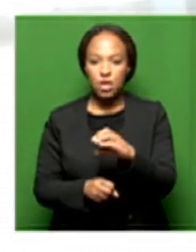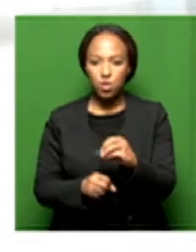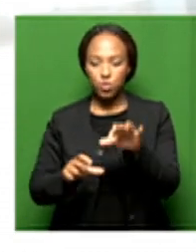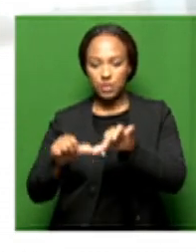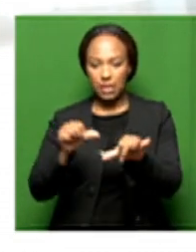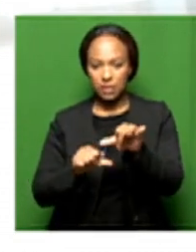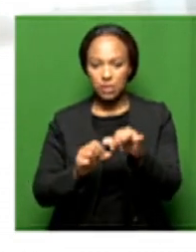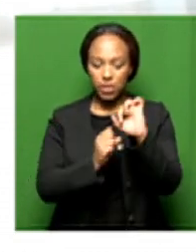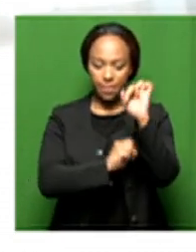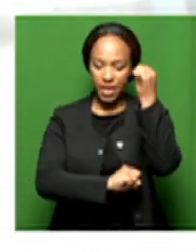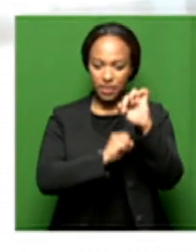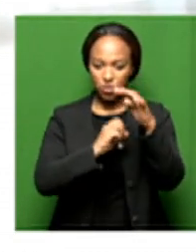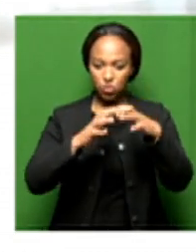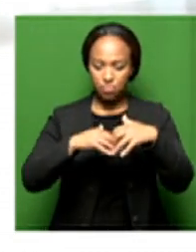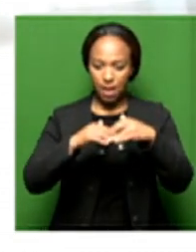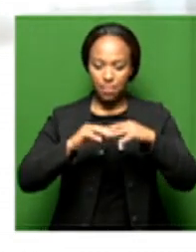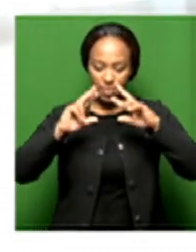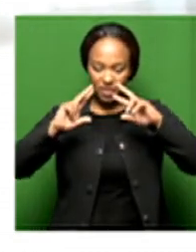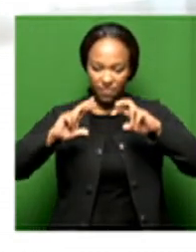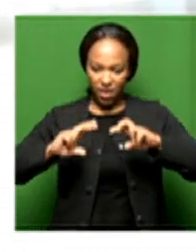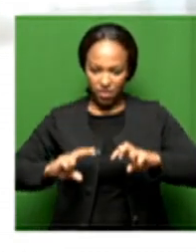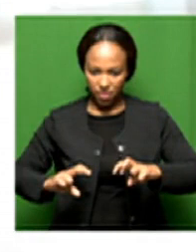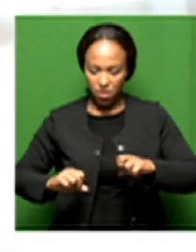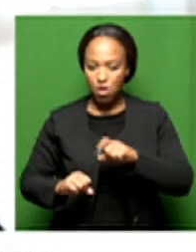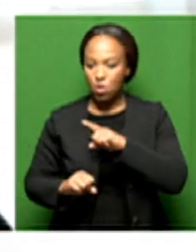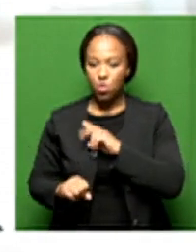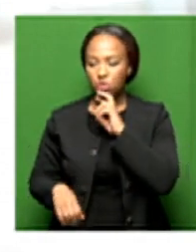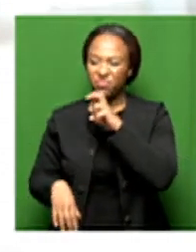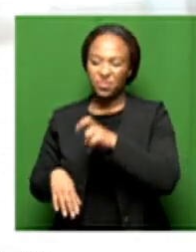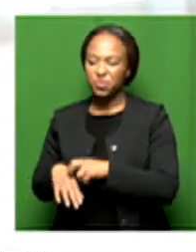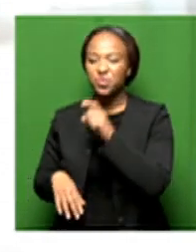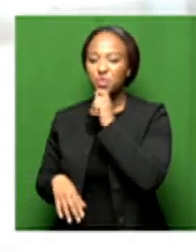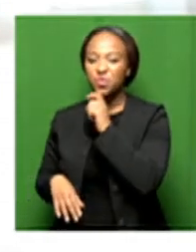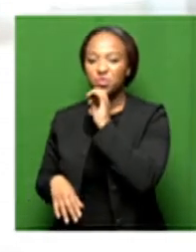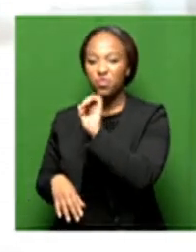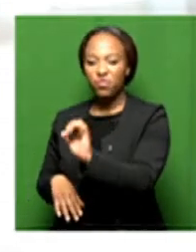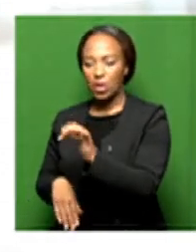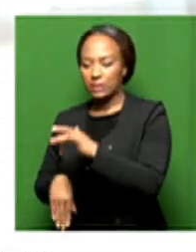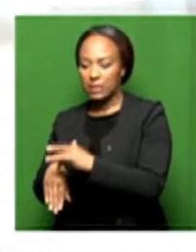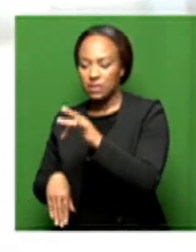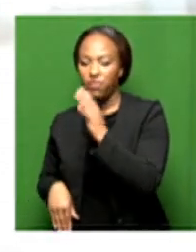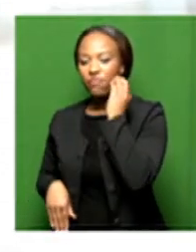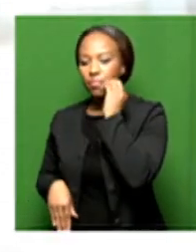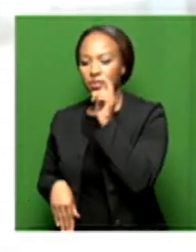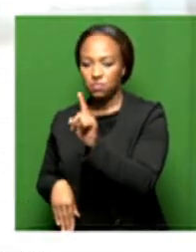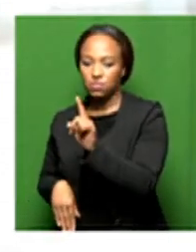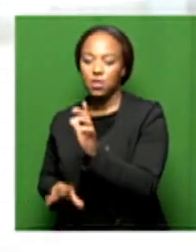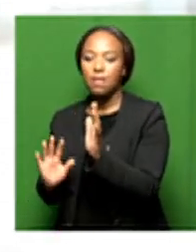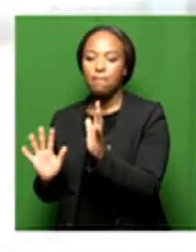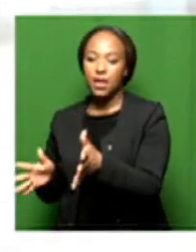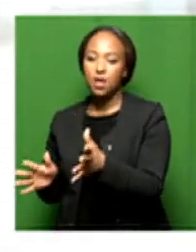actually compile that survey so that we don't have to use any of your sensitive information. It's merely